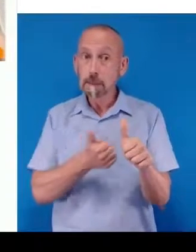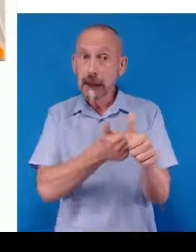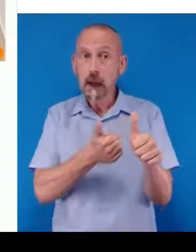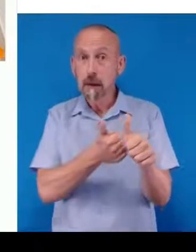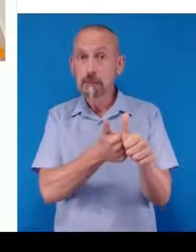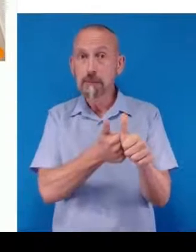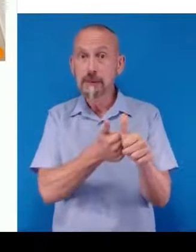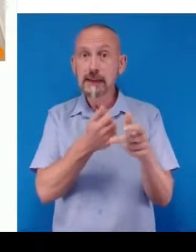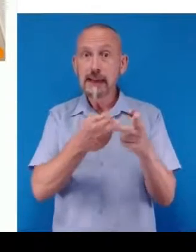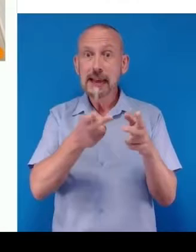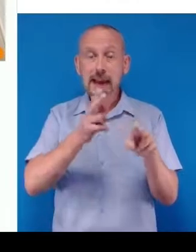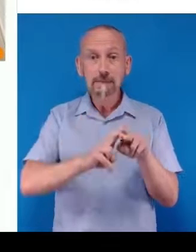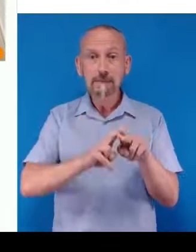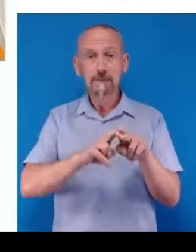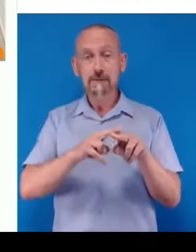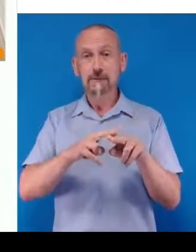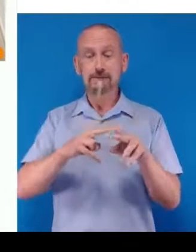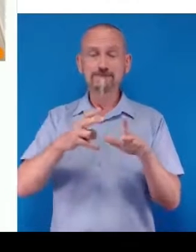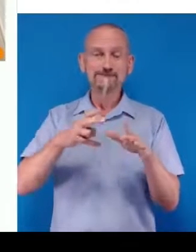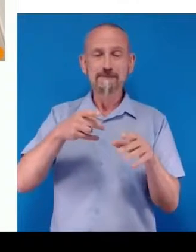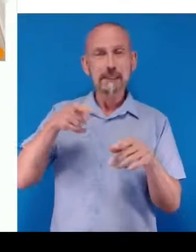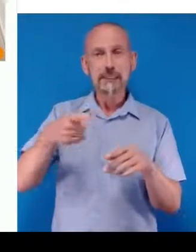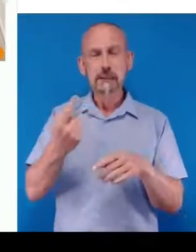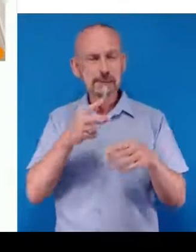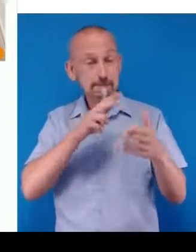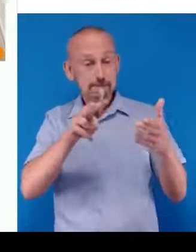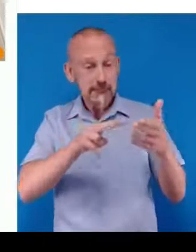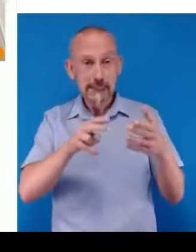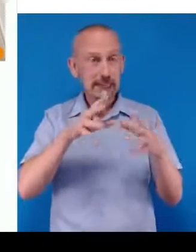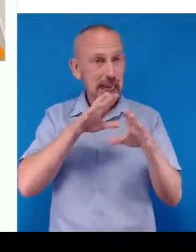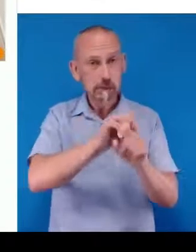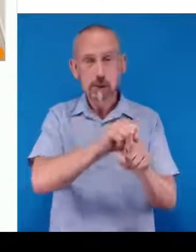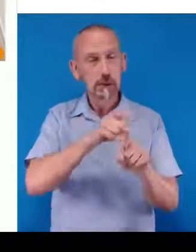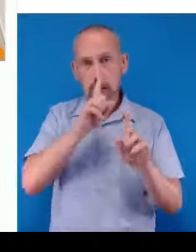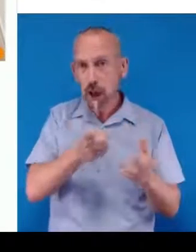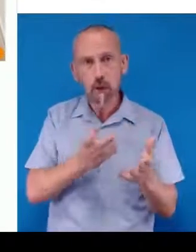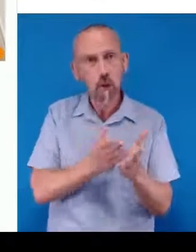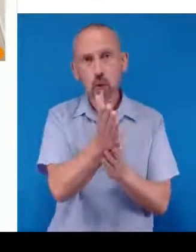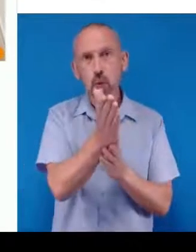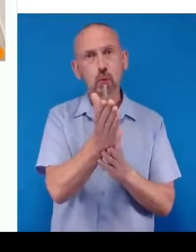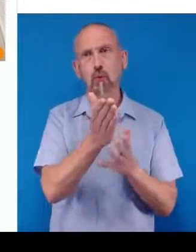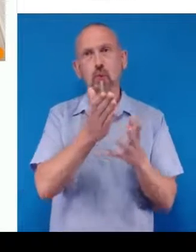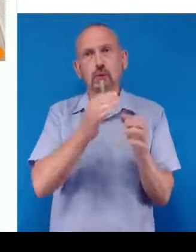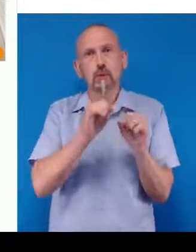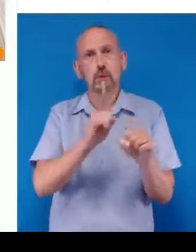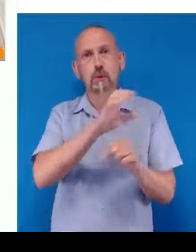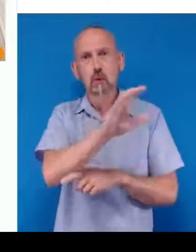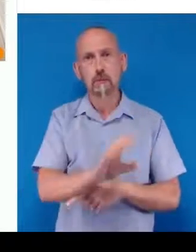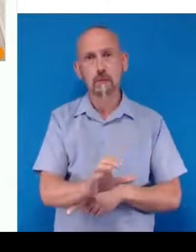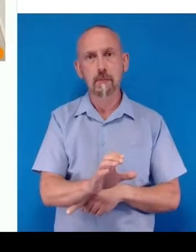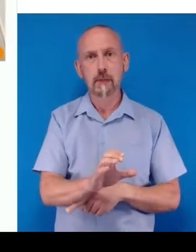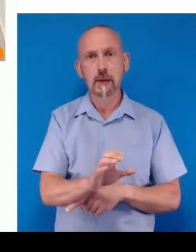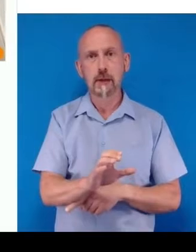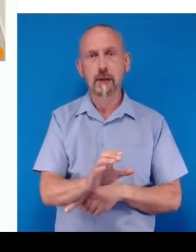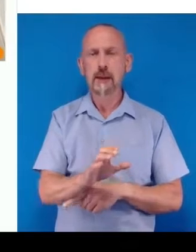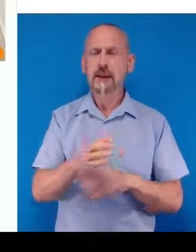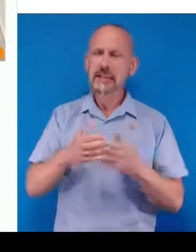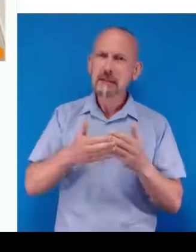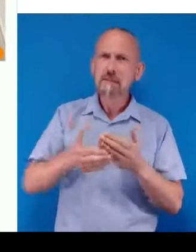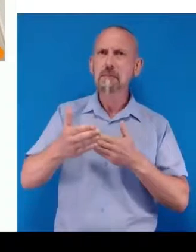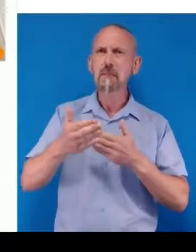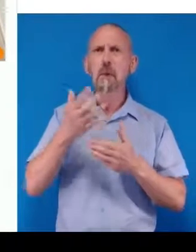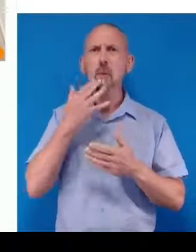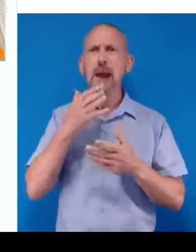captions on Zoom. But people were moving away from Zoom 2 or 3 months in with bigger events, wanting to do